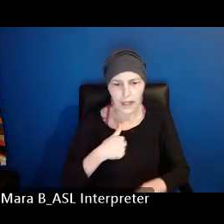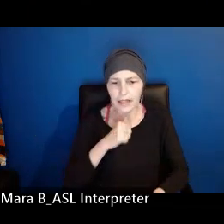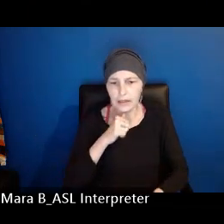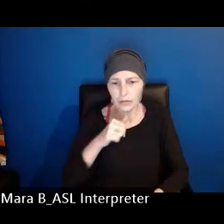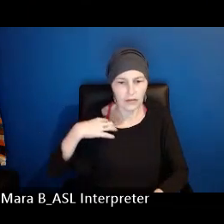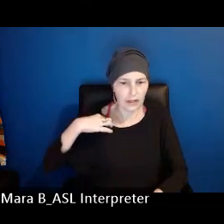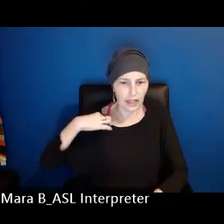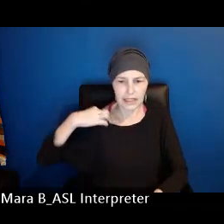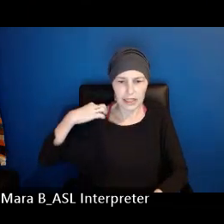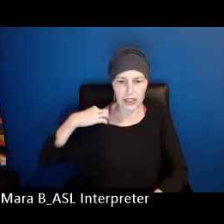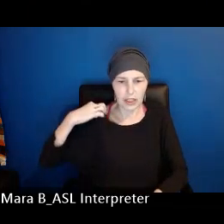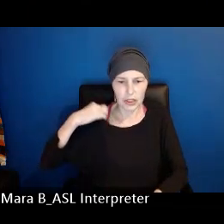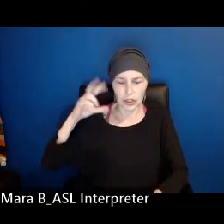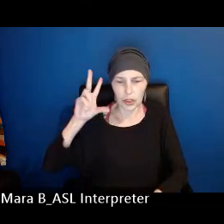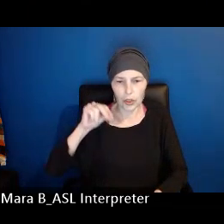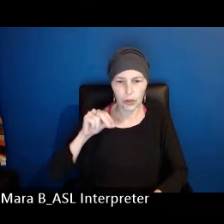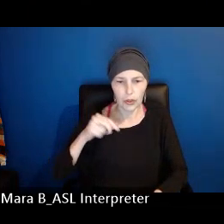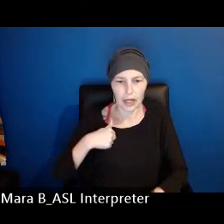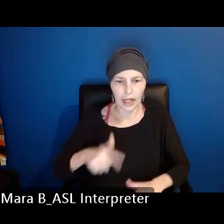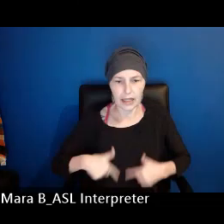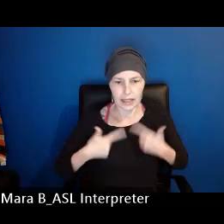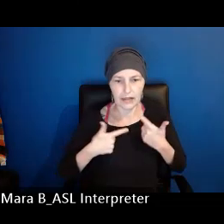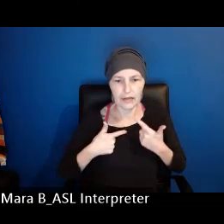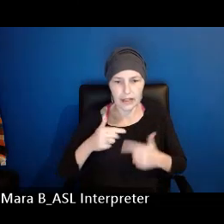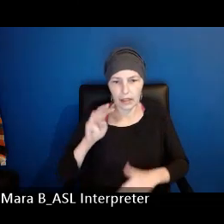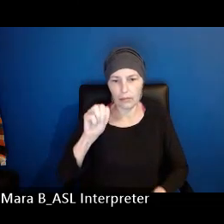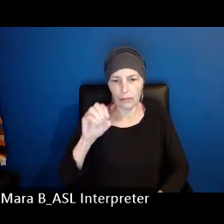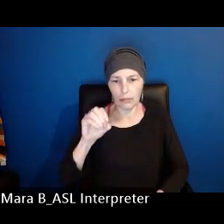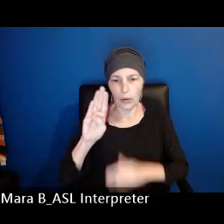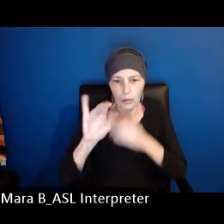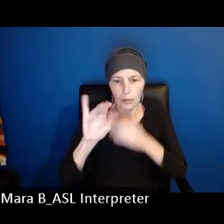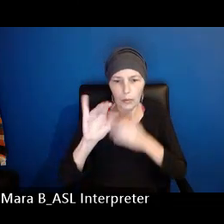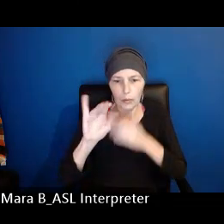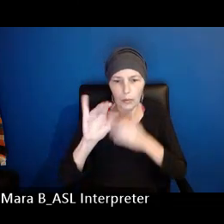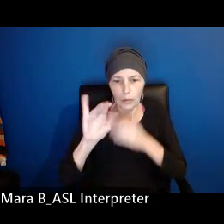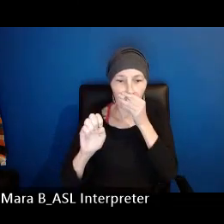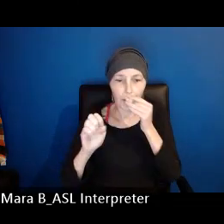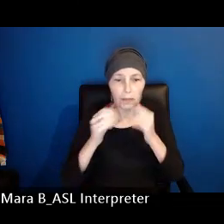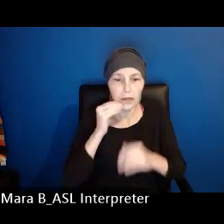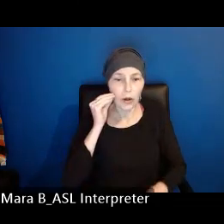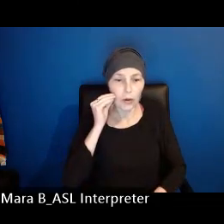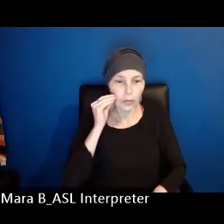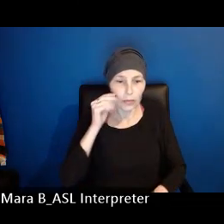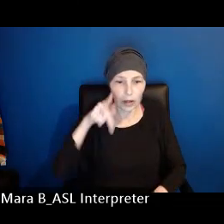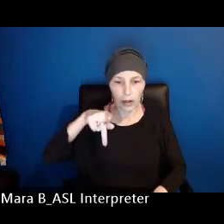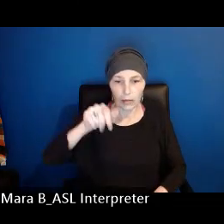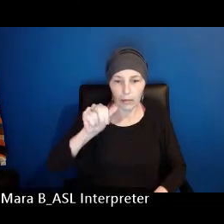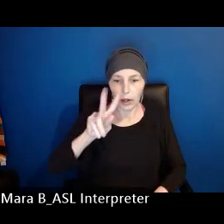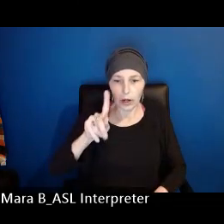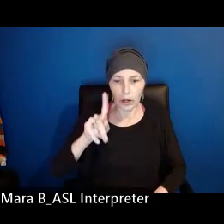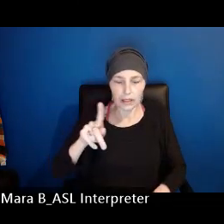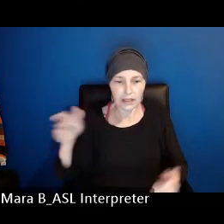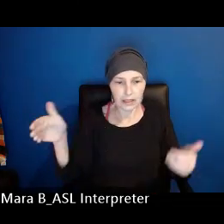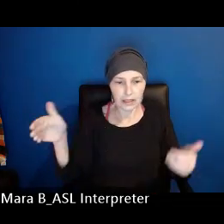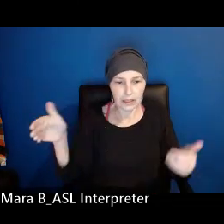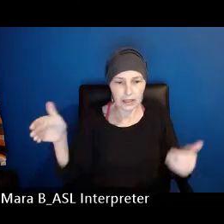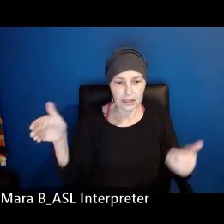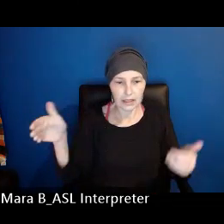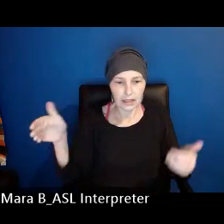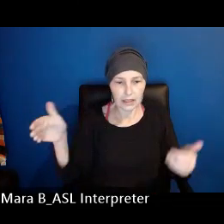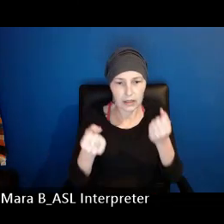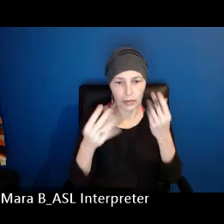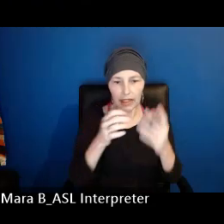this. I live in a mobile home park, so it's a small area, and there are seniors here. It's a